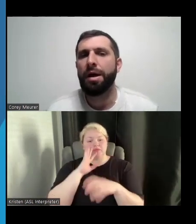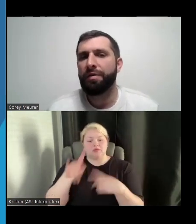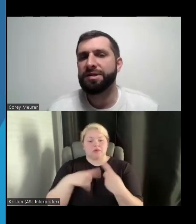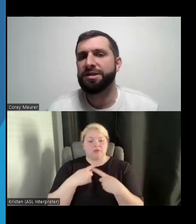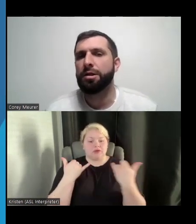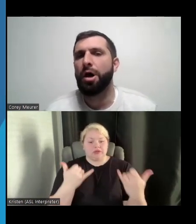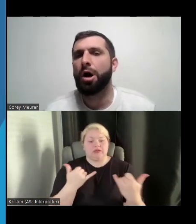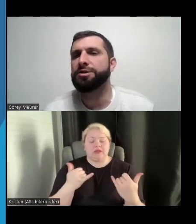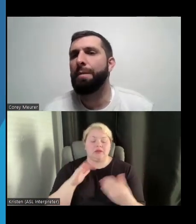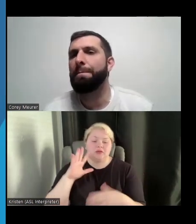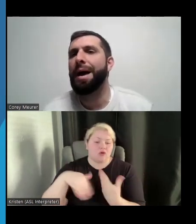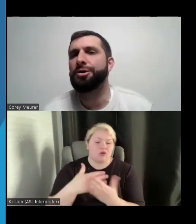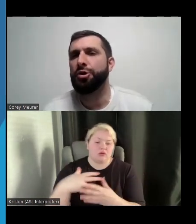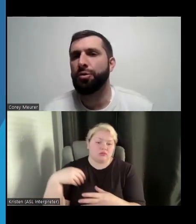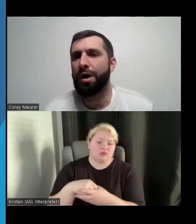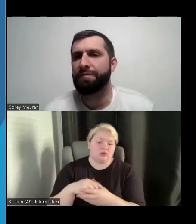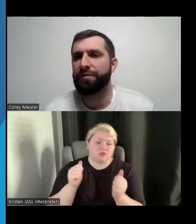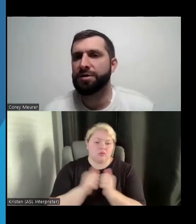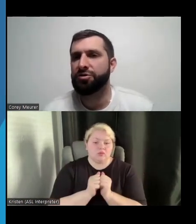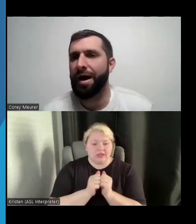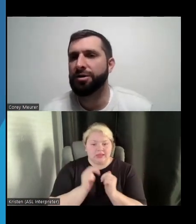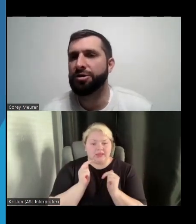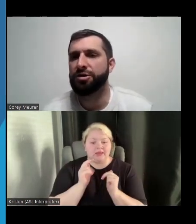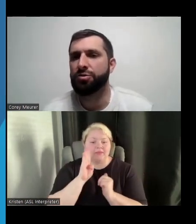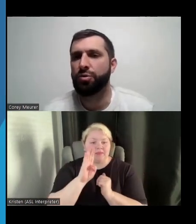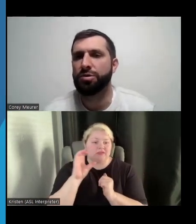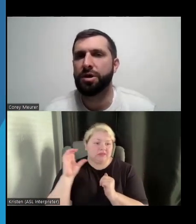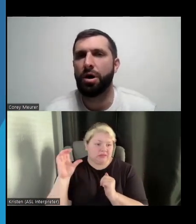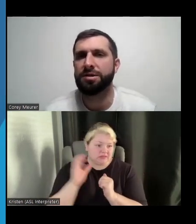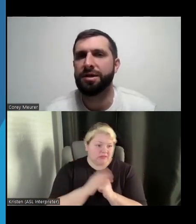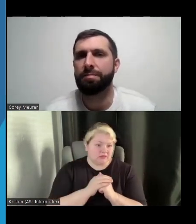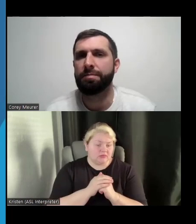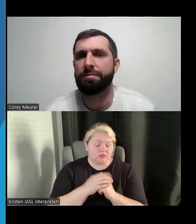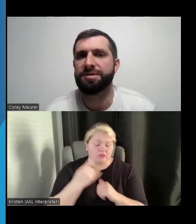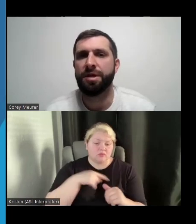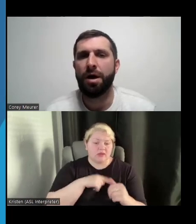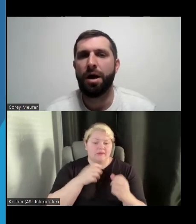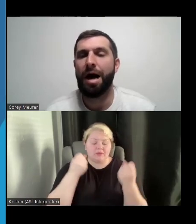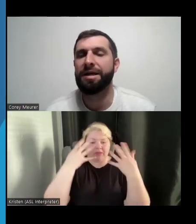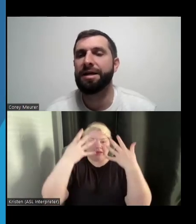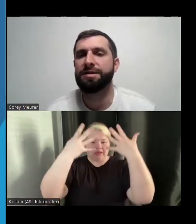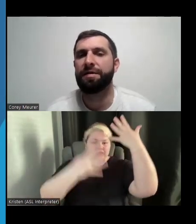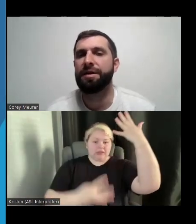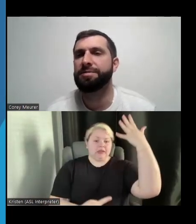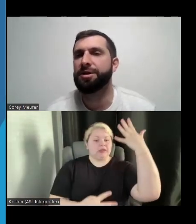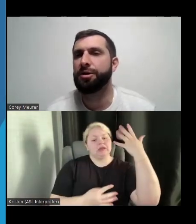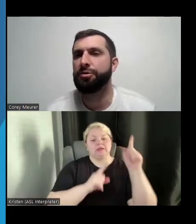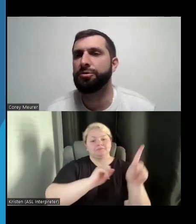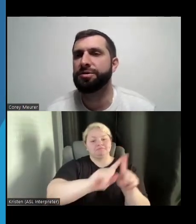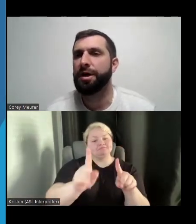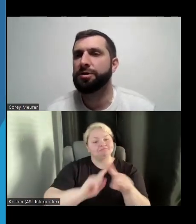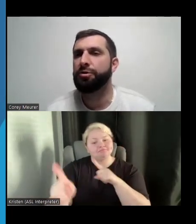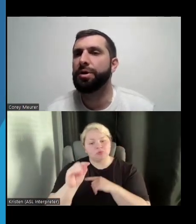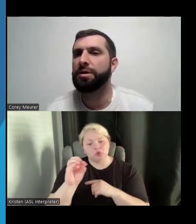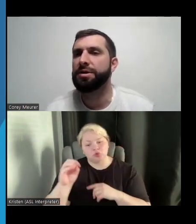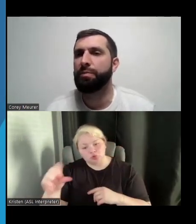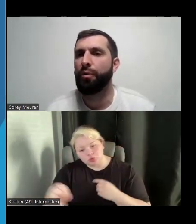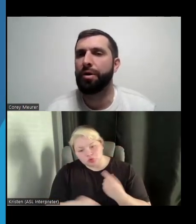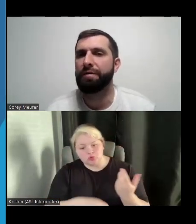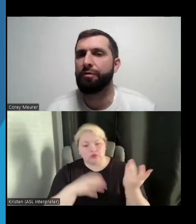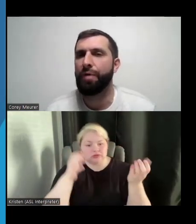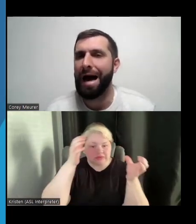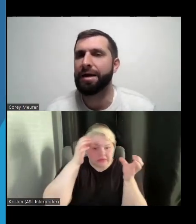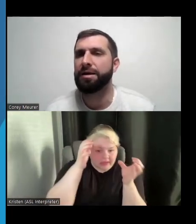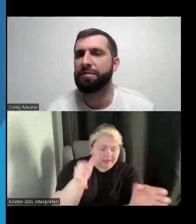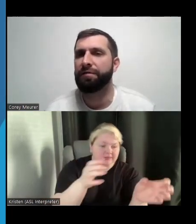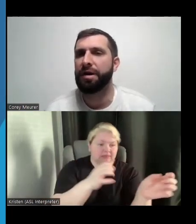curriculum, this is a large menu of different strategies, tools, concepts, ideas, and themes to use to really support